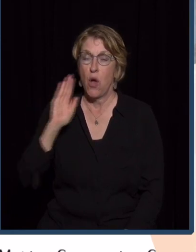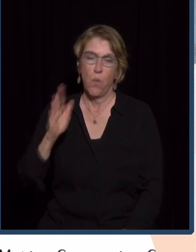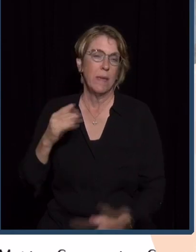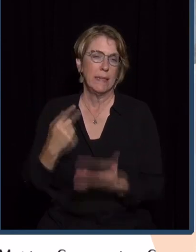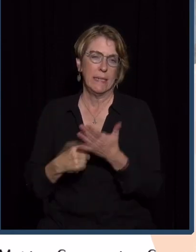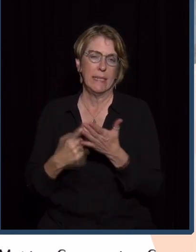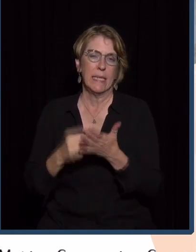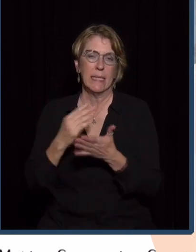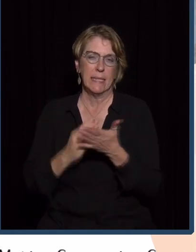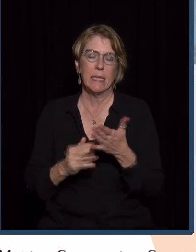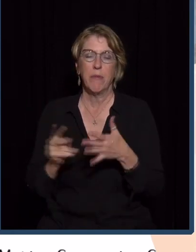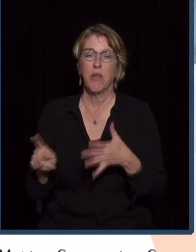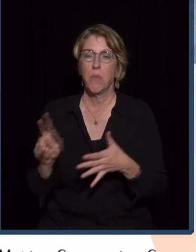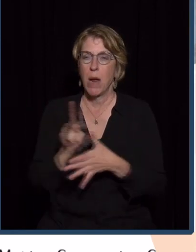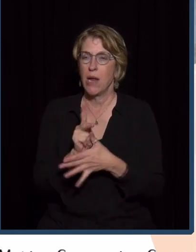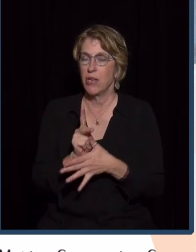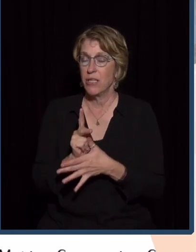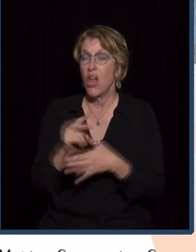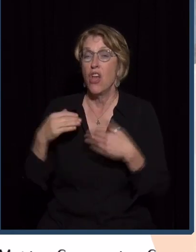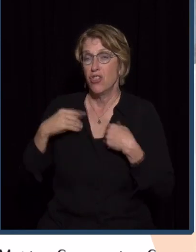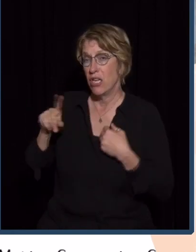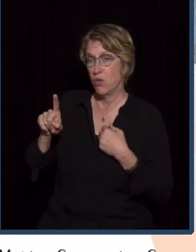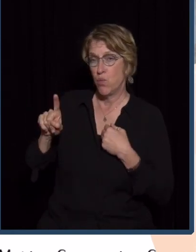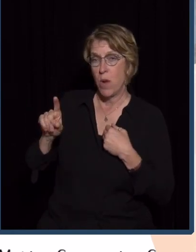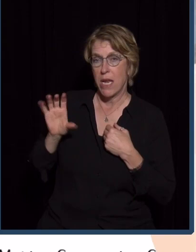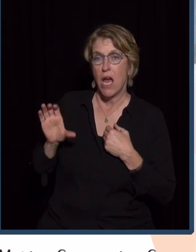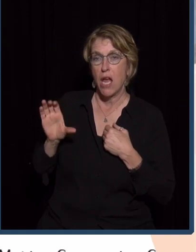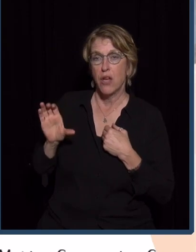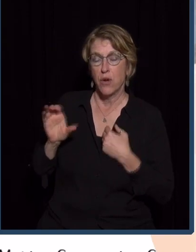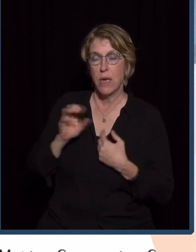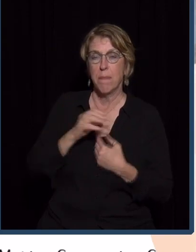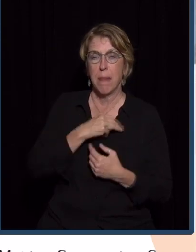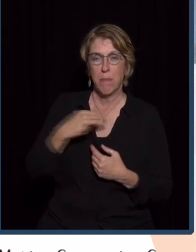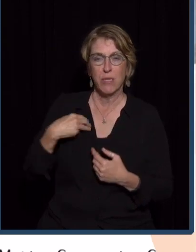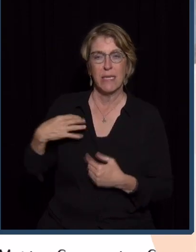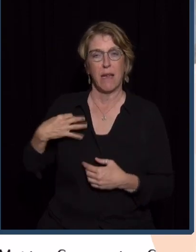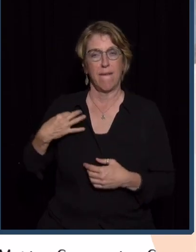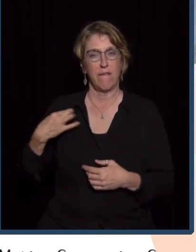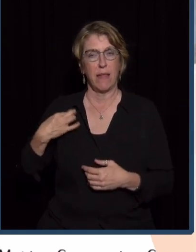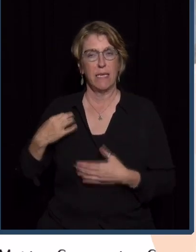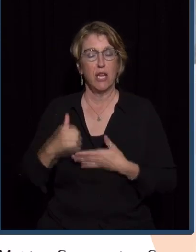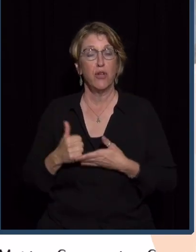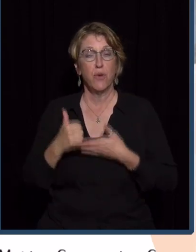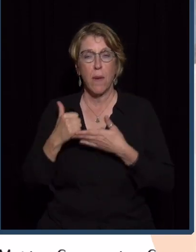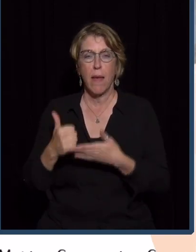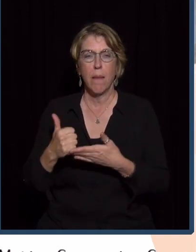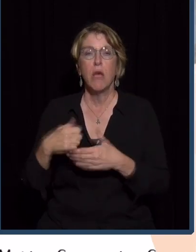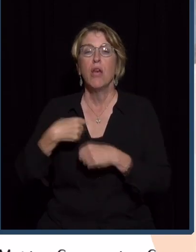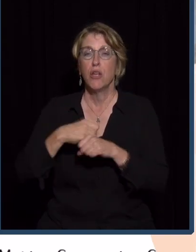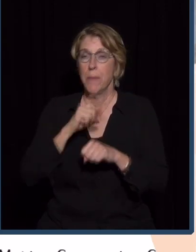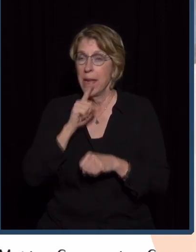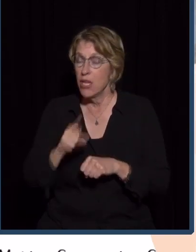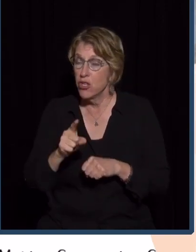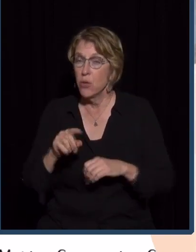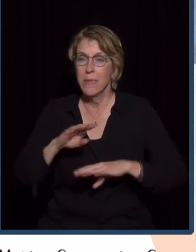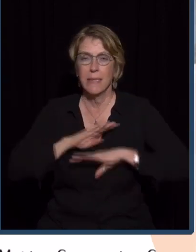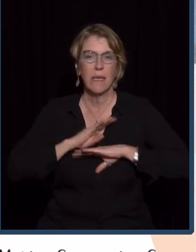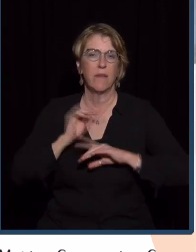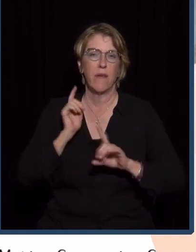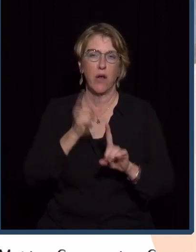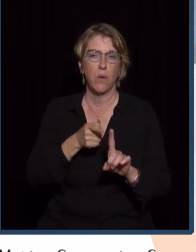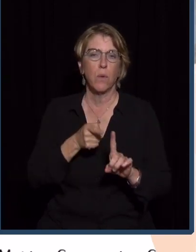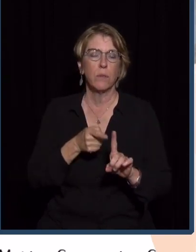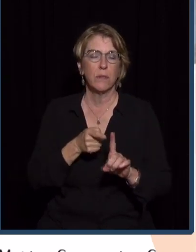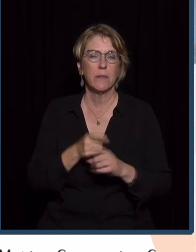nearly 100 team members and leaders who have volunteered to help in this effort to ensure our goals are met.